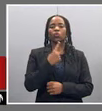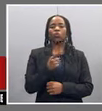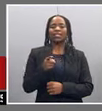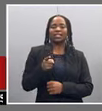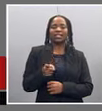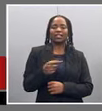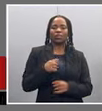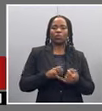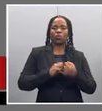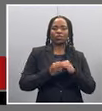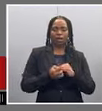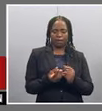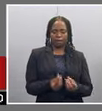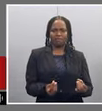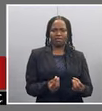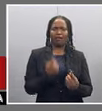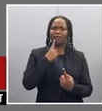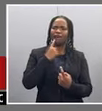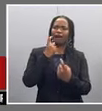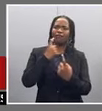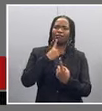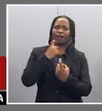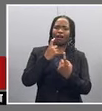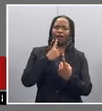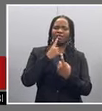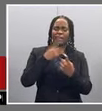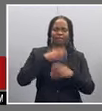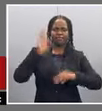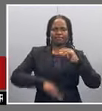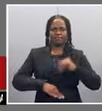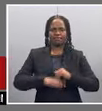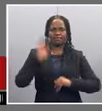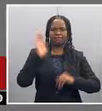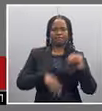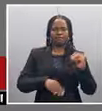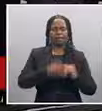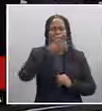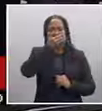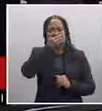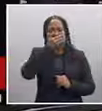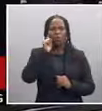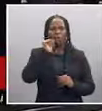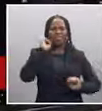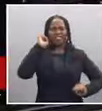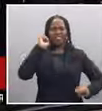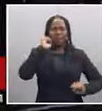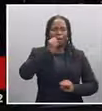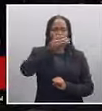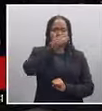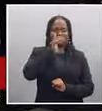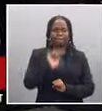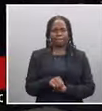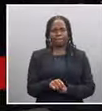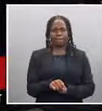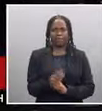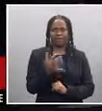had tried to call out to those who were looking for her, but that he hit her and smothered her with a towel. Saunders joined the community